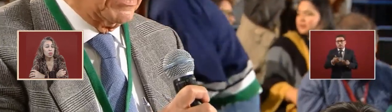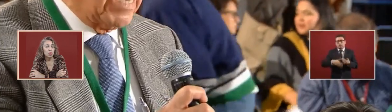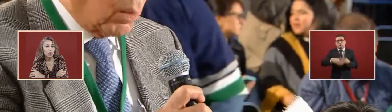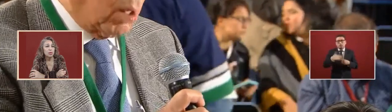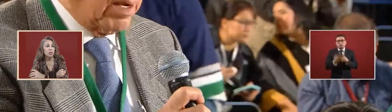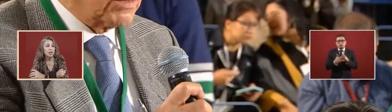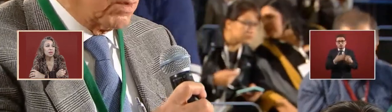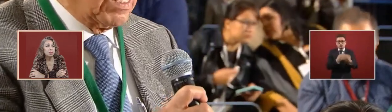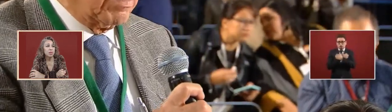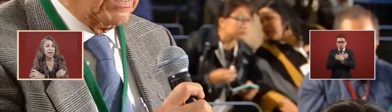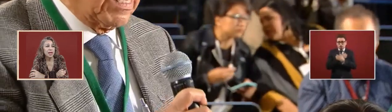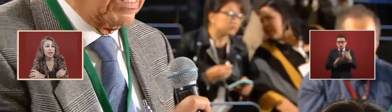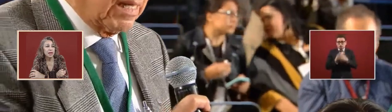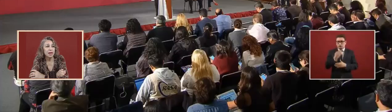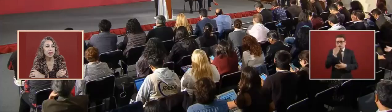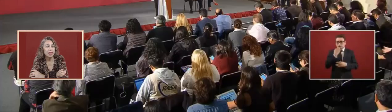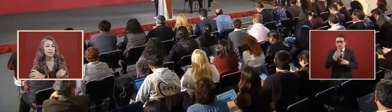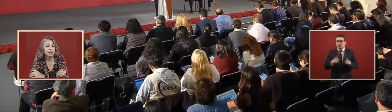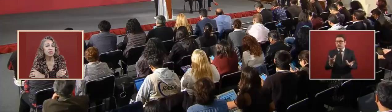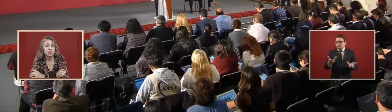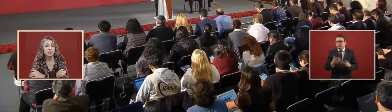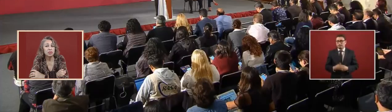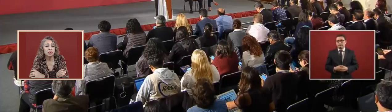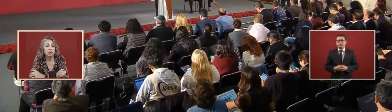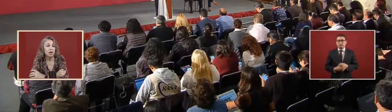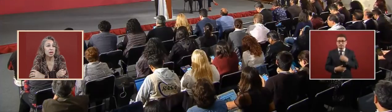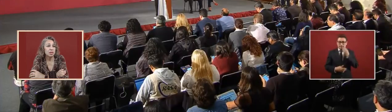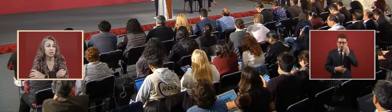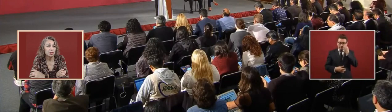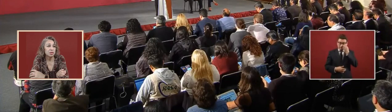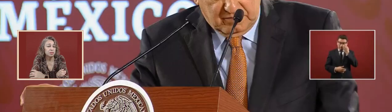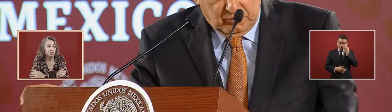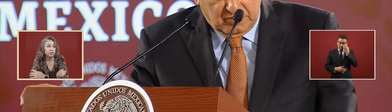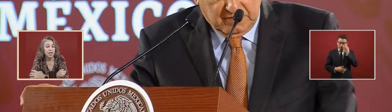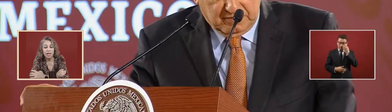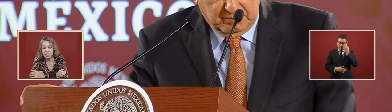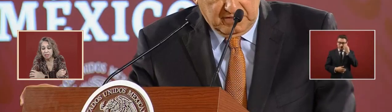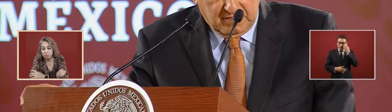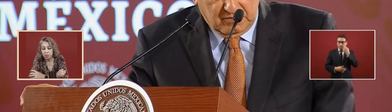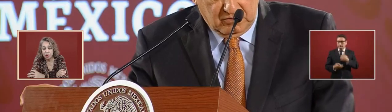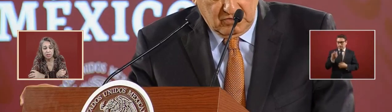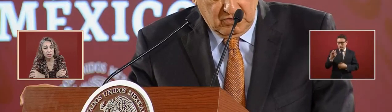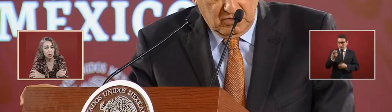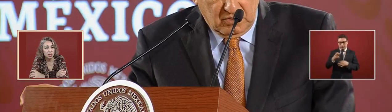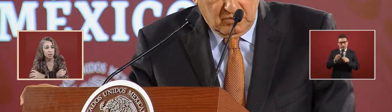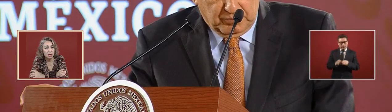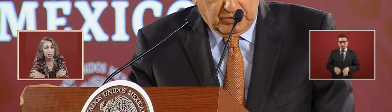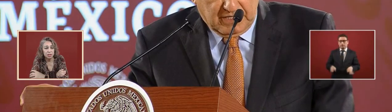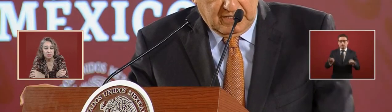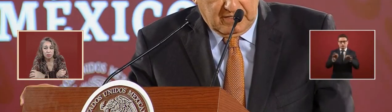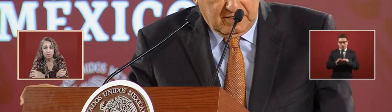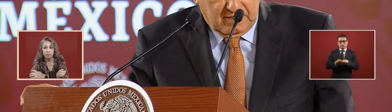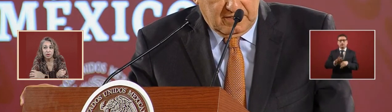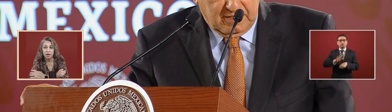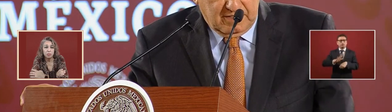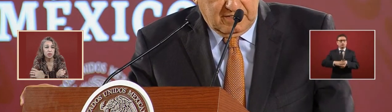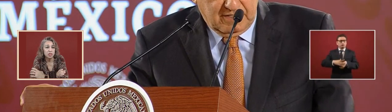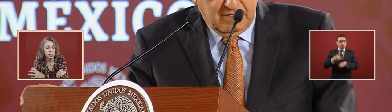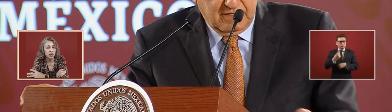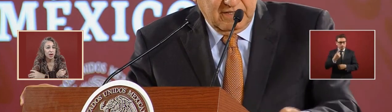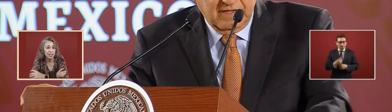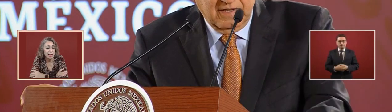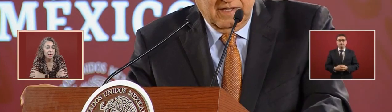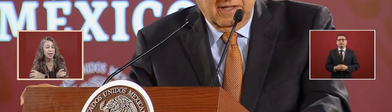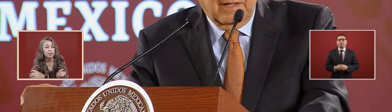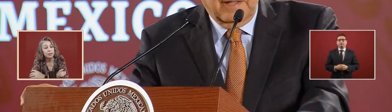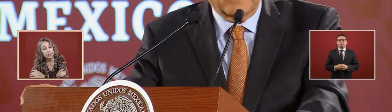ciclo la nueva escuela mexicana. In this es new school, it's important what of great importance what